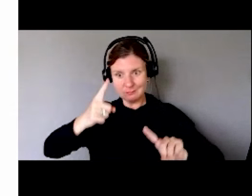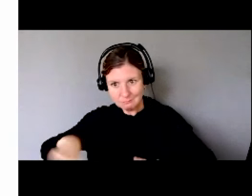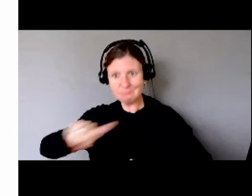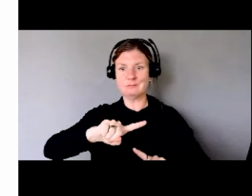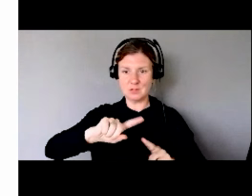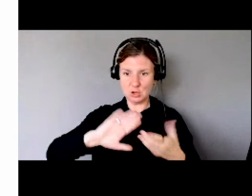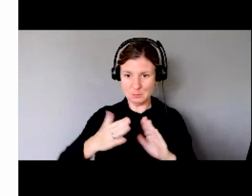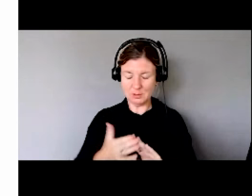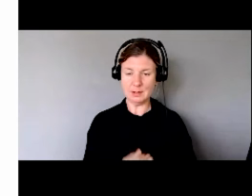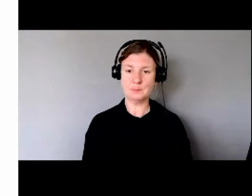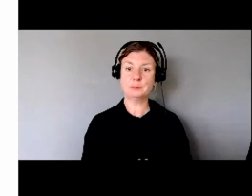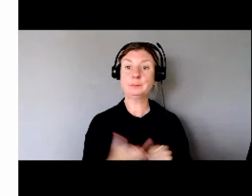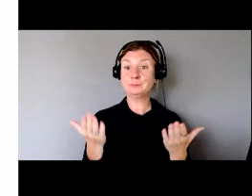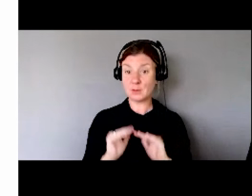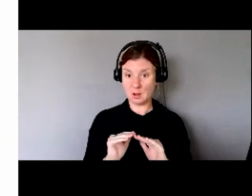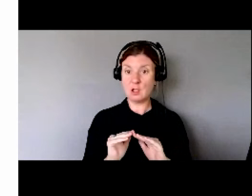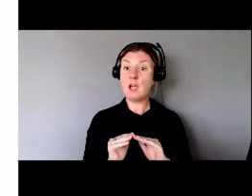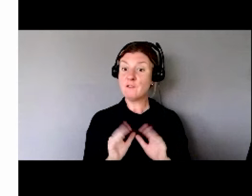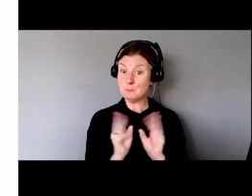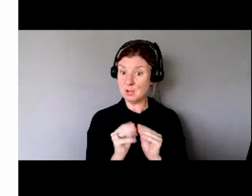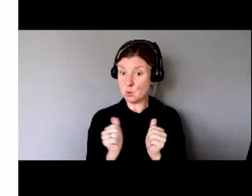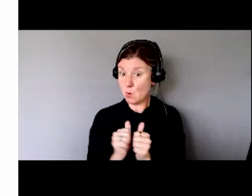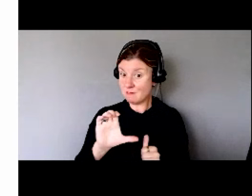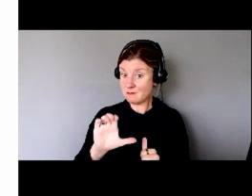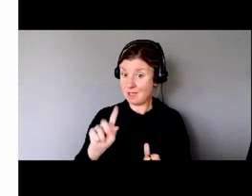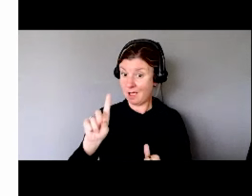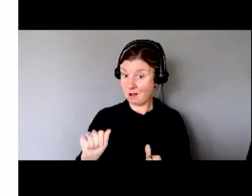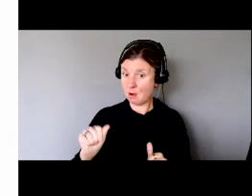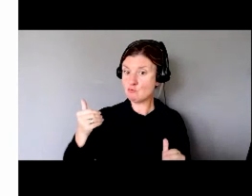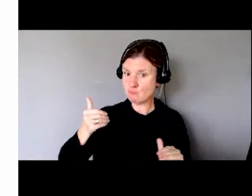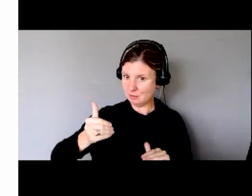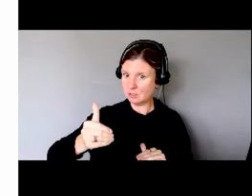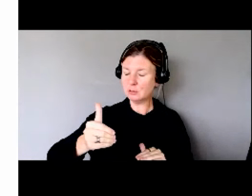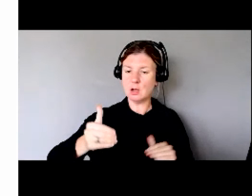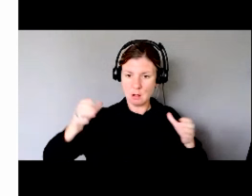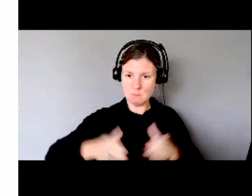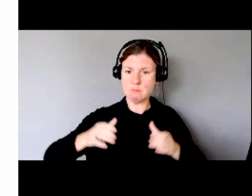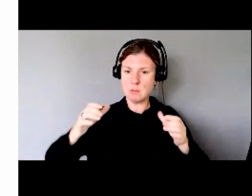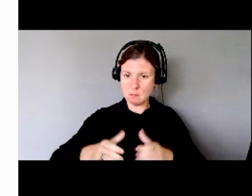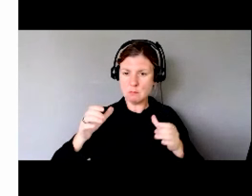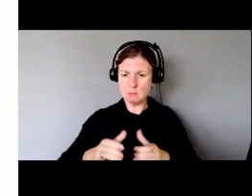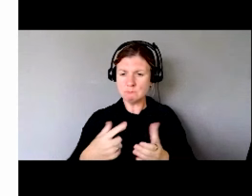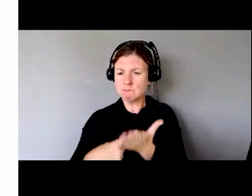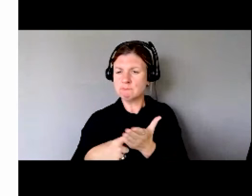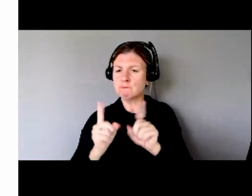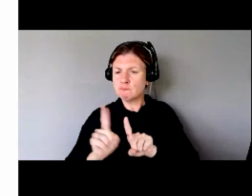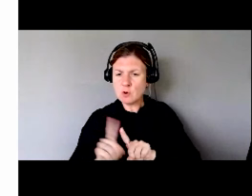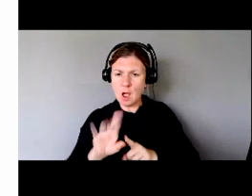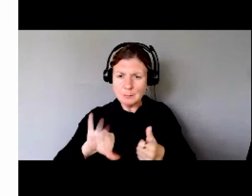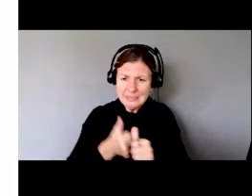Meet with Calgary Arts Development regularly over the duration of the project to discuss updates and issues.